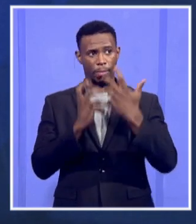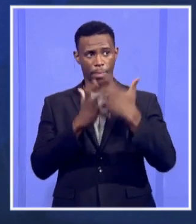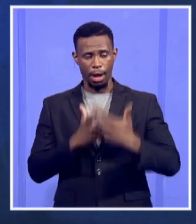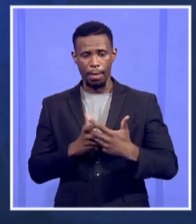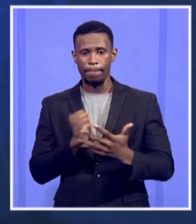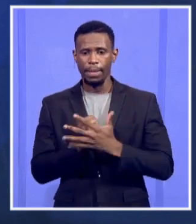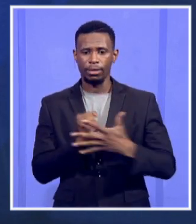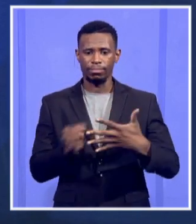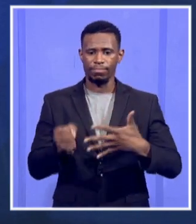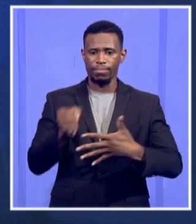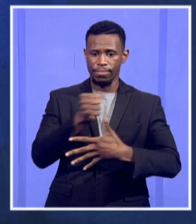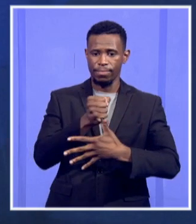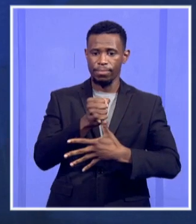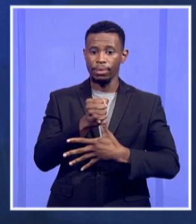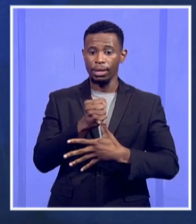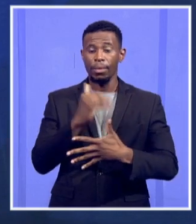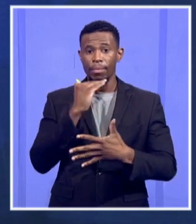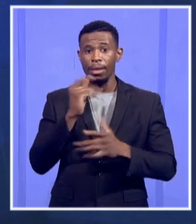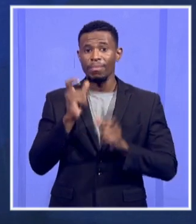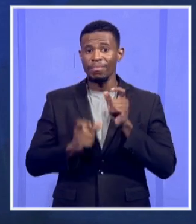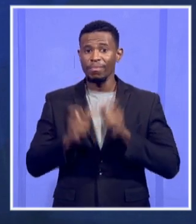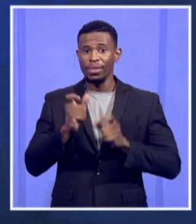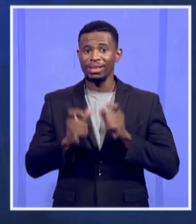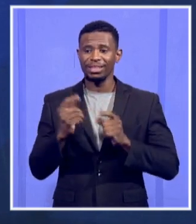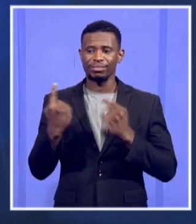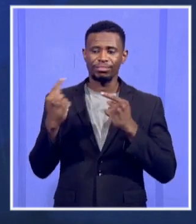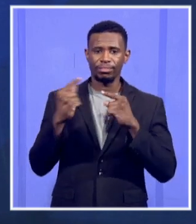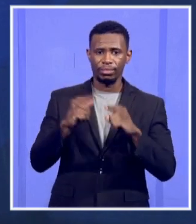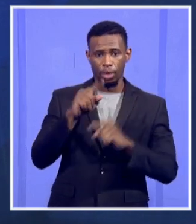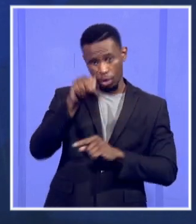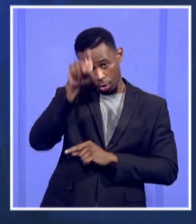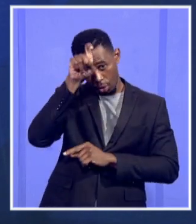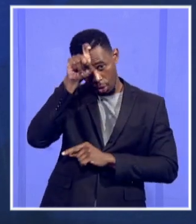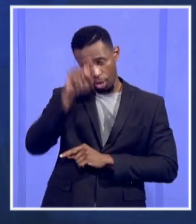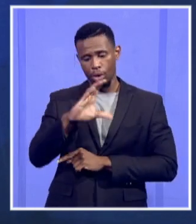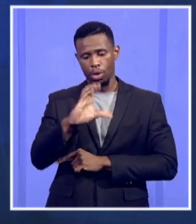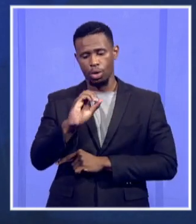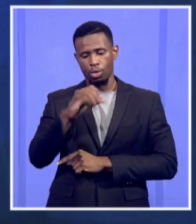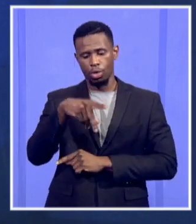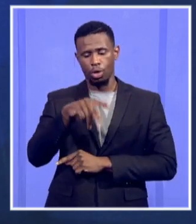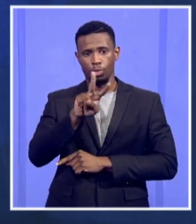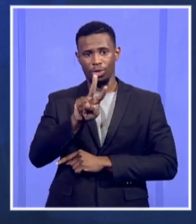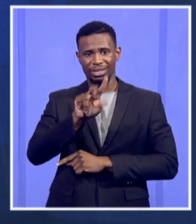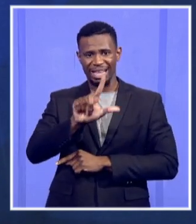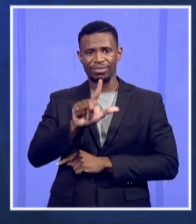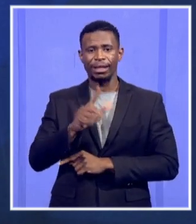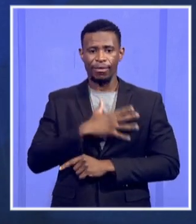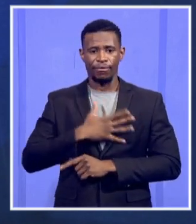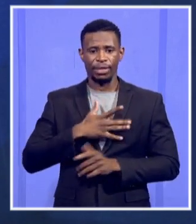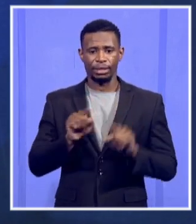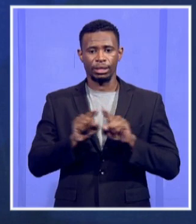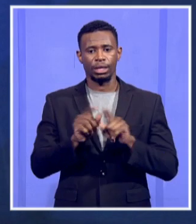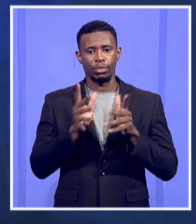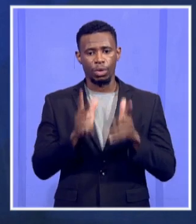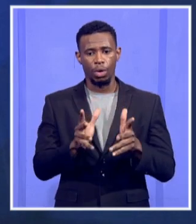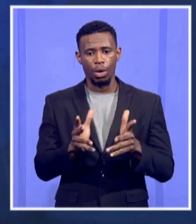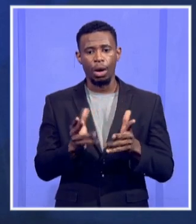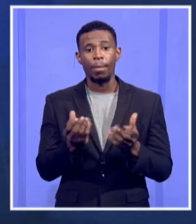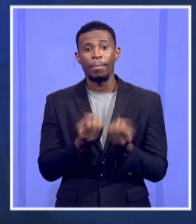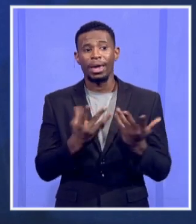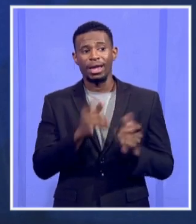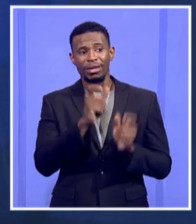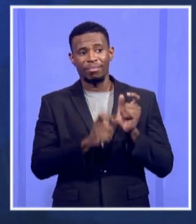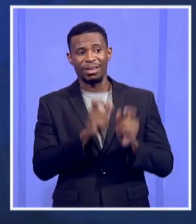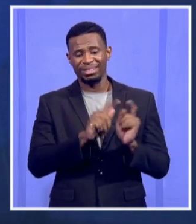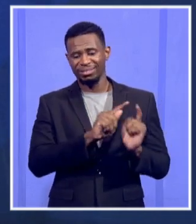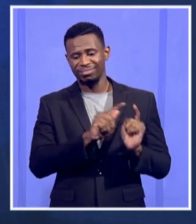is the view of delegates attending COP27 in Sharm El Sheikh in Egypt. Many countries on the African continent have experienced